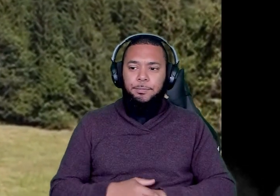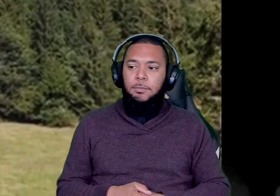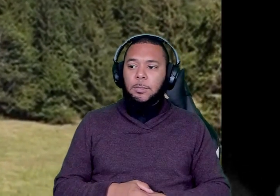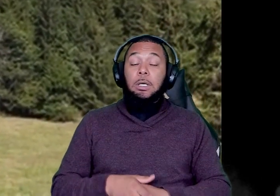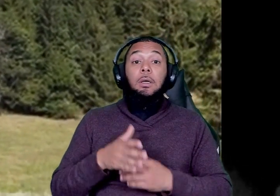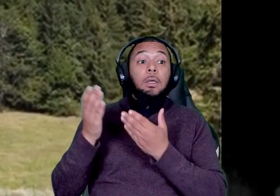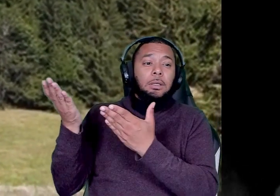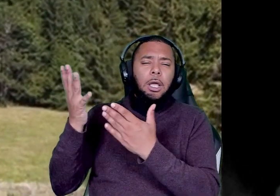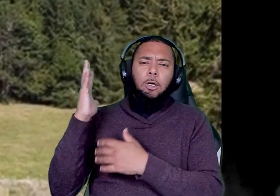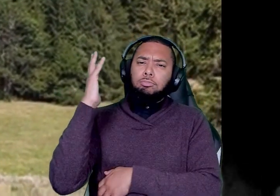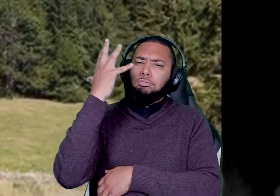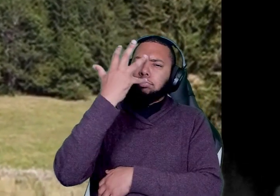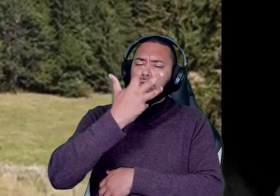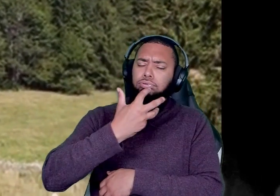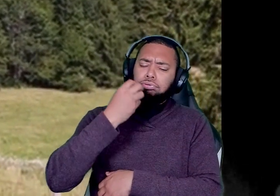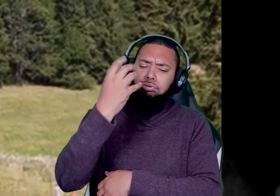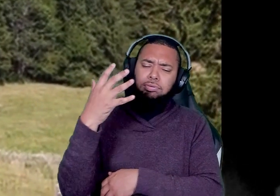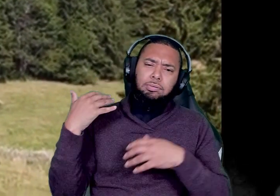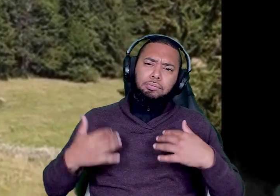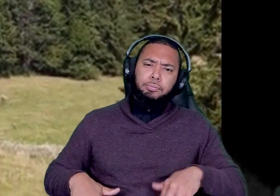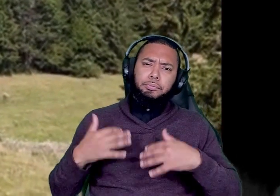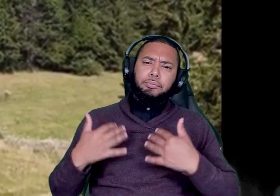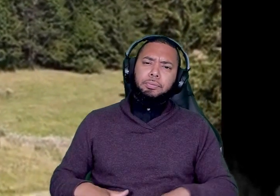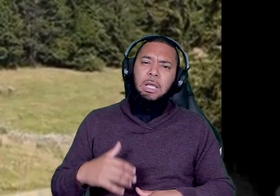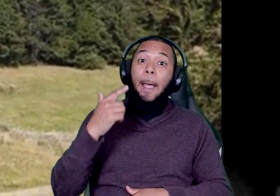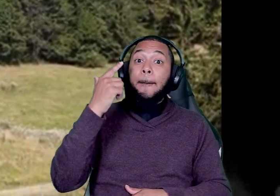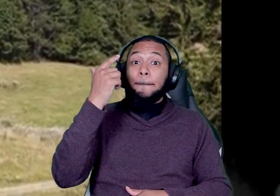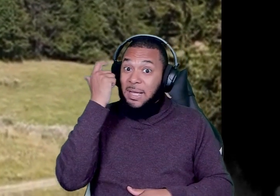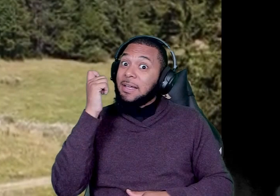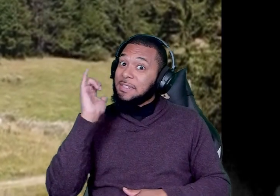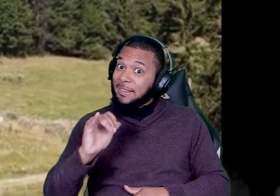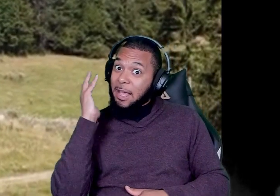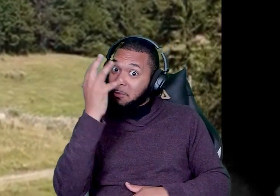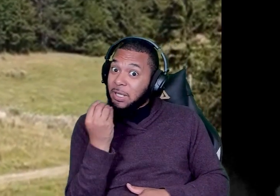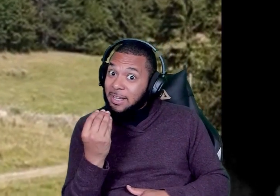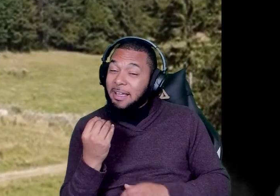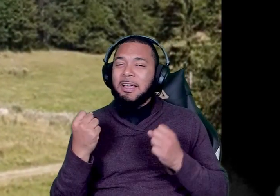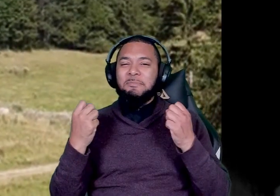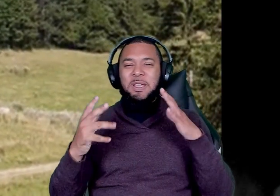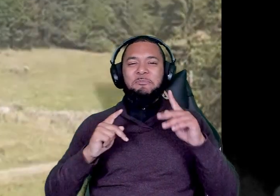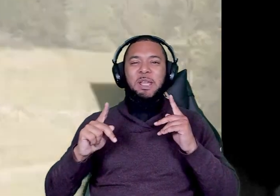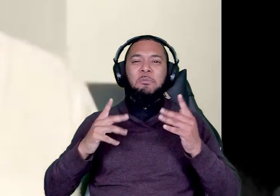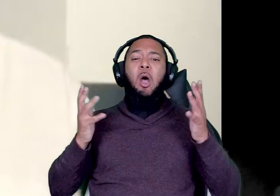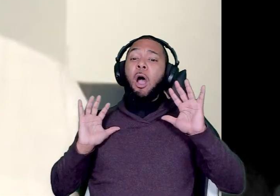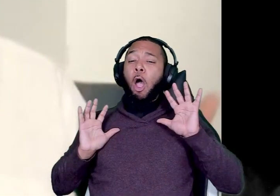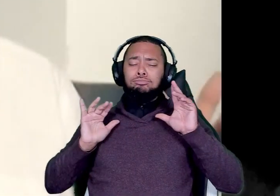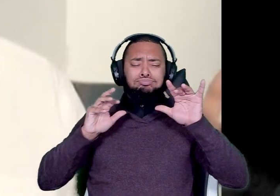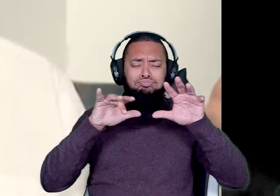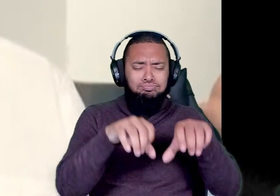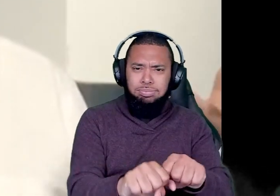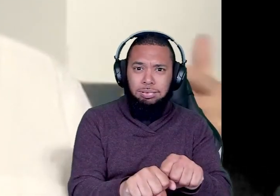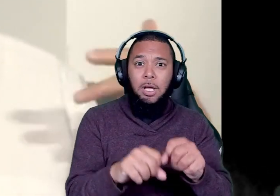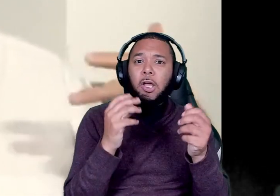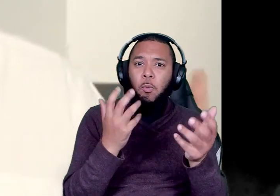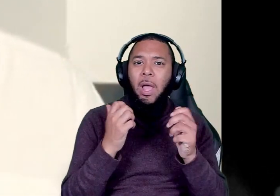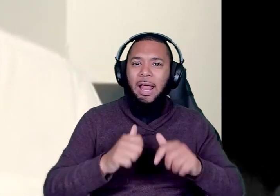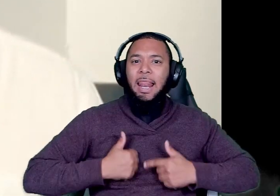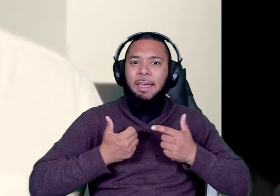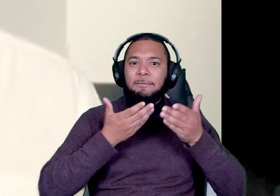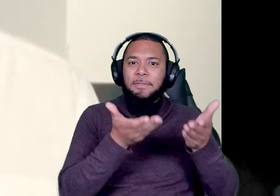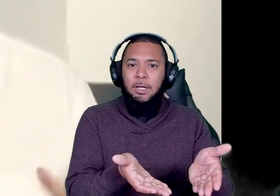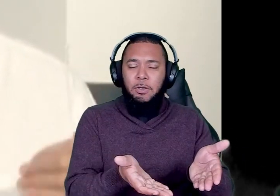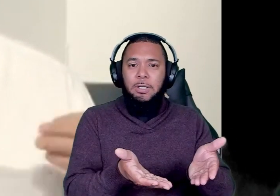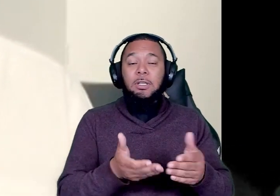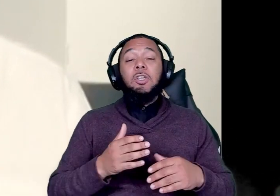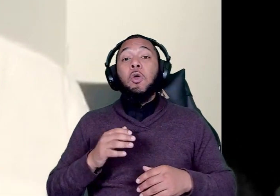one of the prettiest biomes on the planet, and because it's so pretty, a lot of people want to live there. So anywhere that humans really like